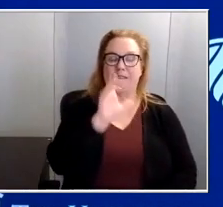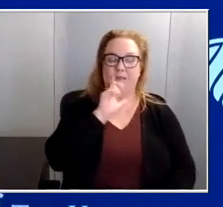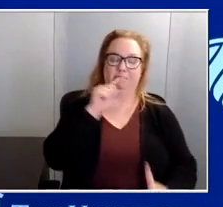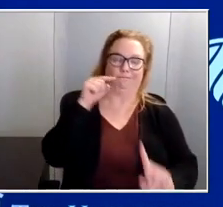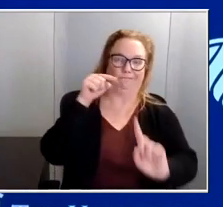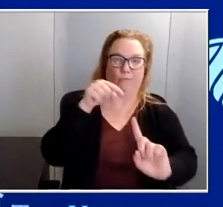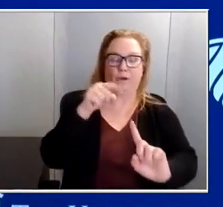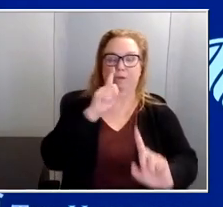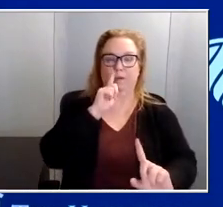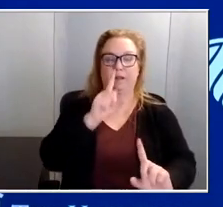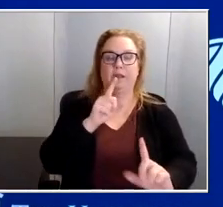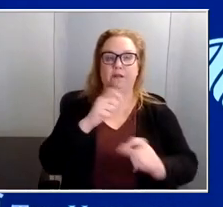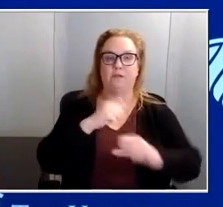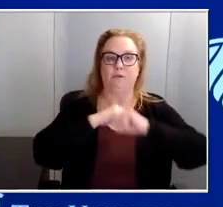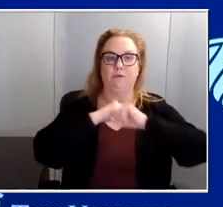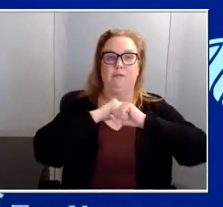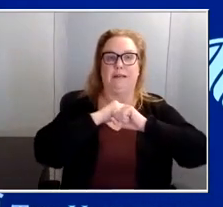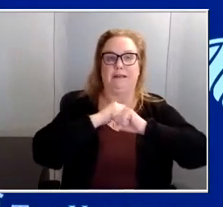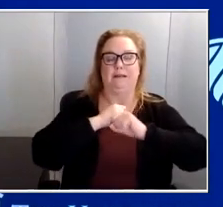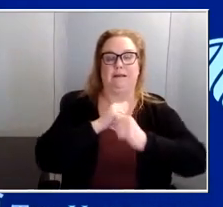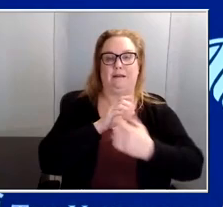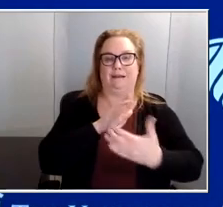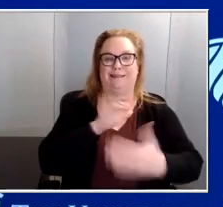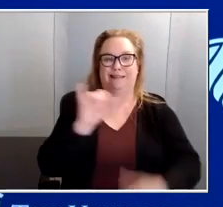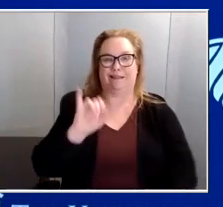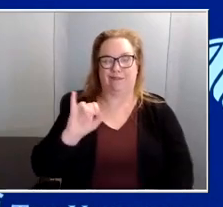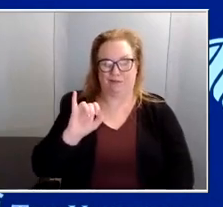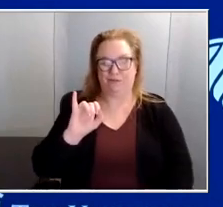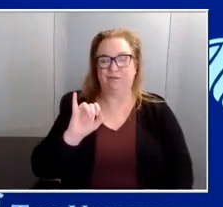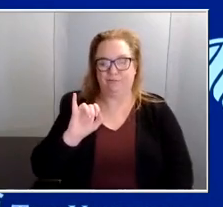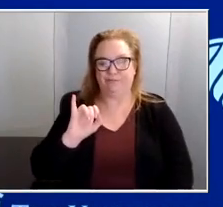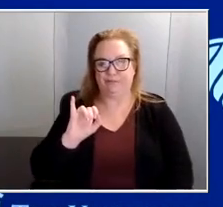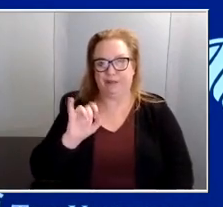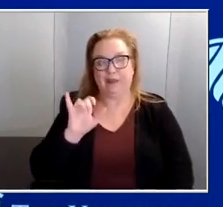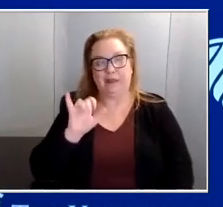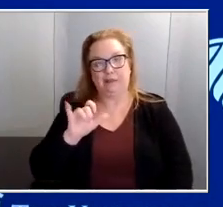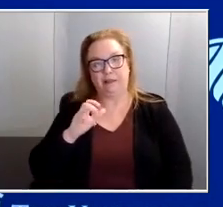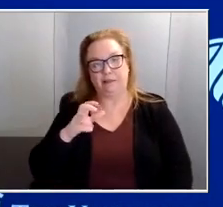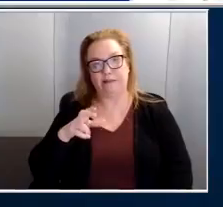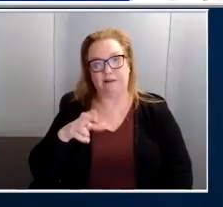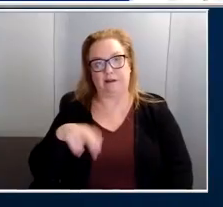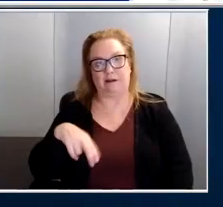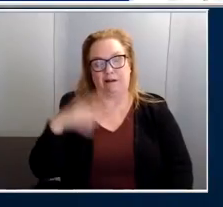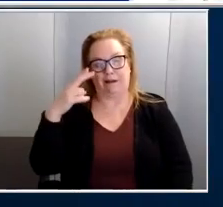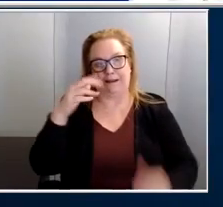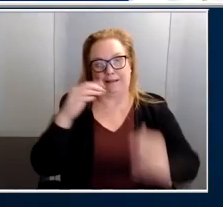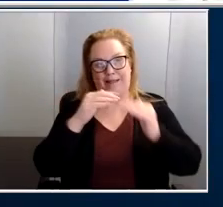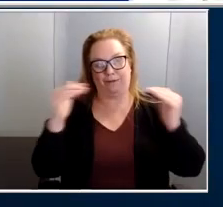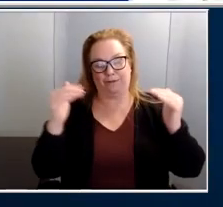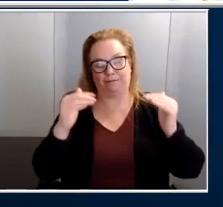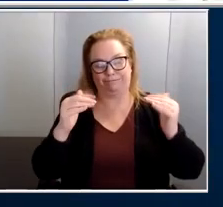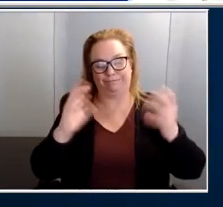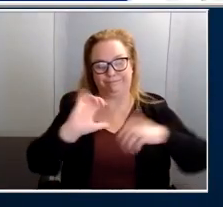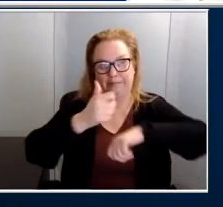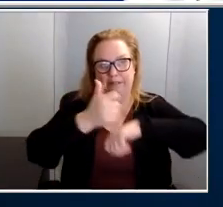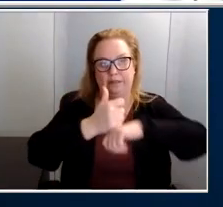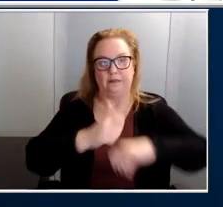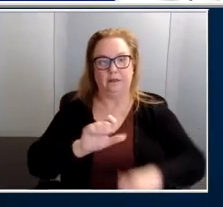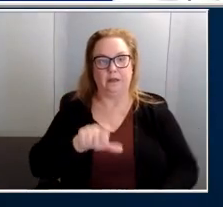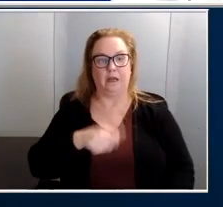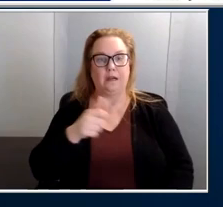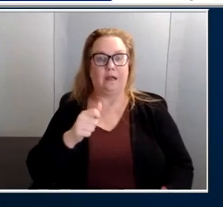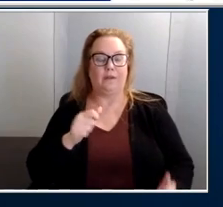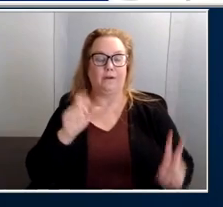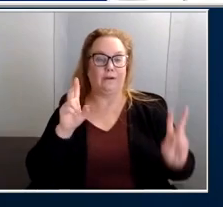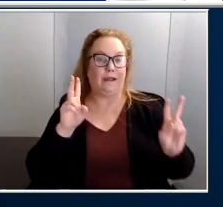It's really trying to protect against infection itself. And that is a very high bar to set. All right, so another headline to think